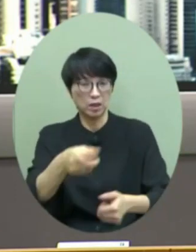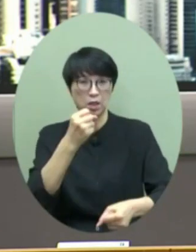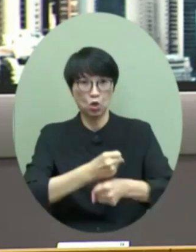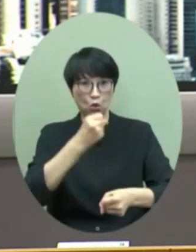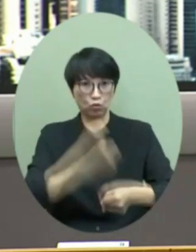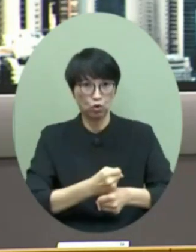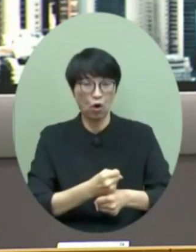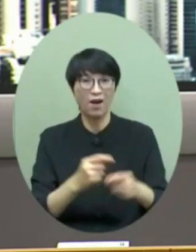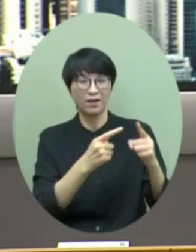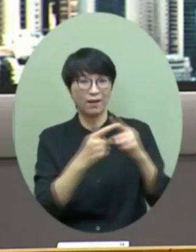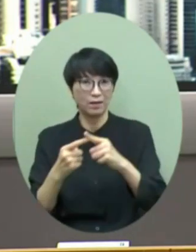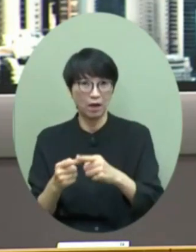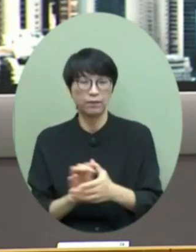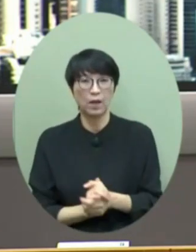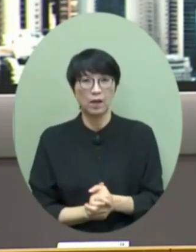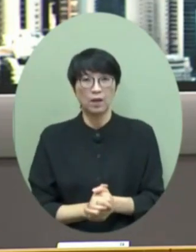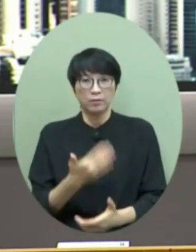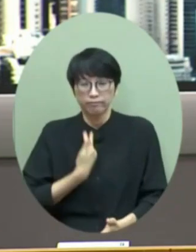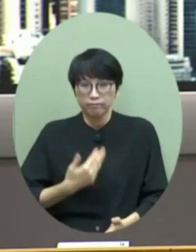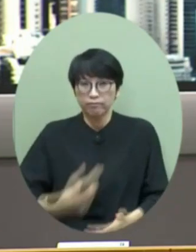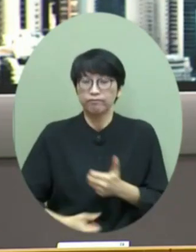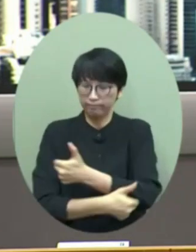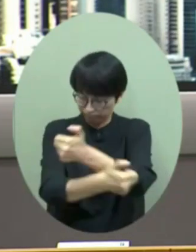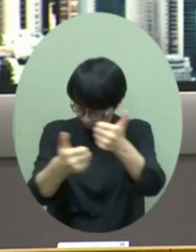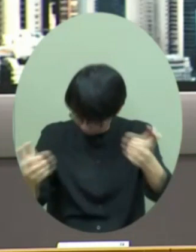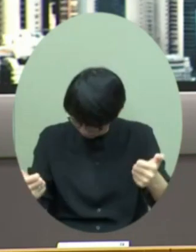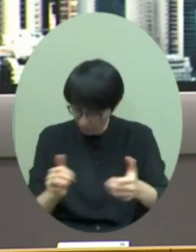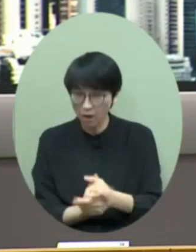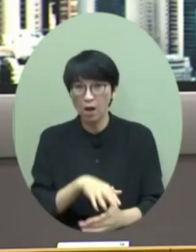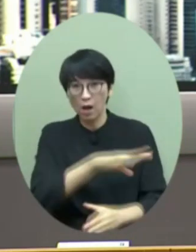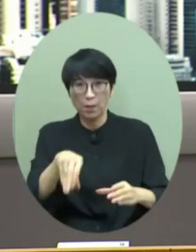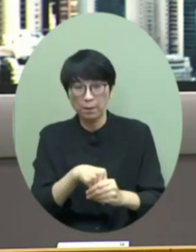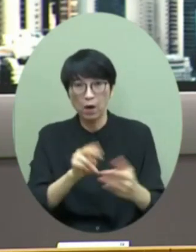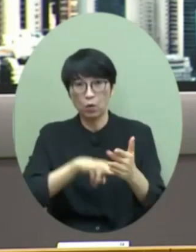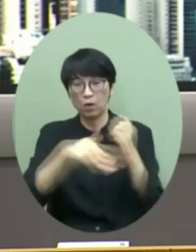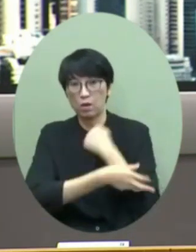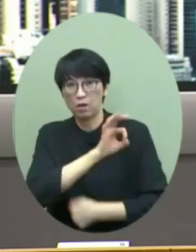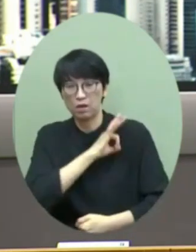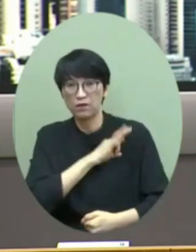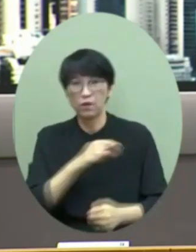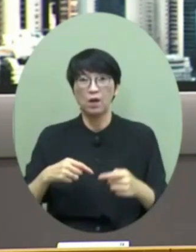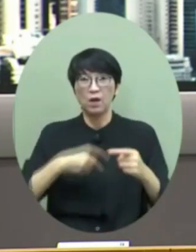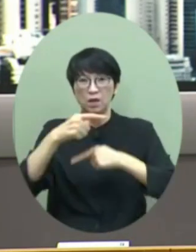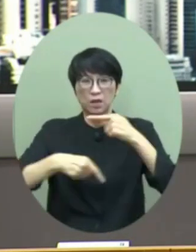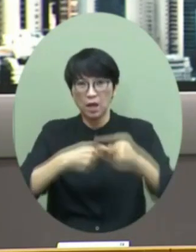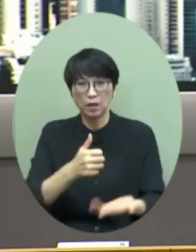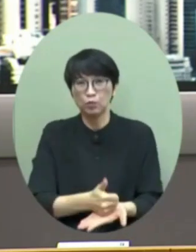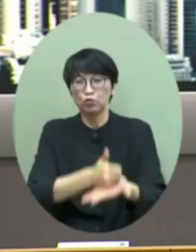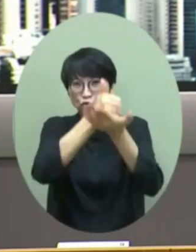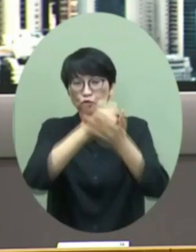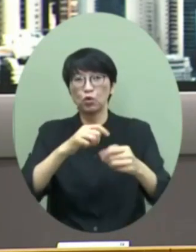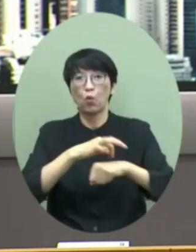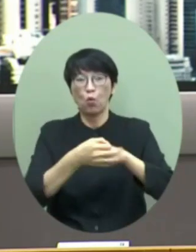am happy to see that. And I am grateful to those involved who make this possible.